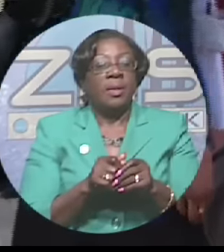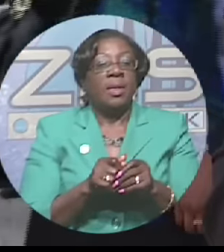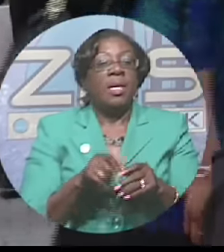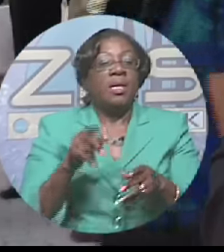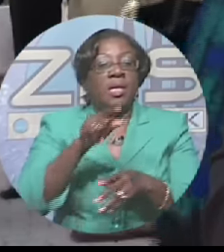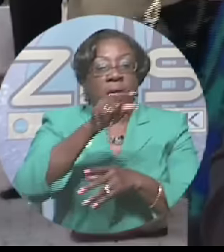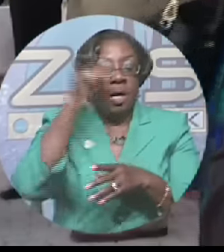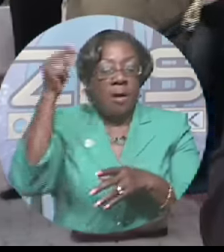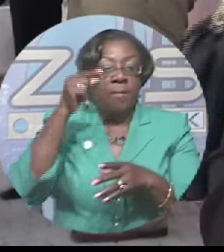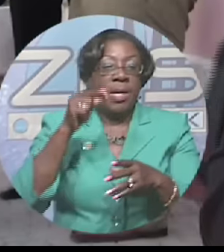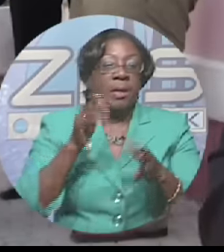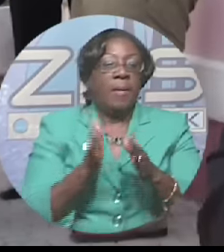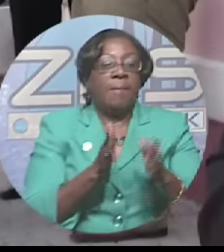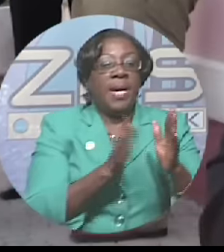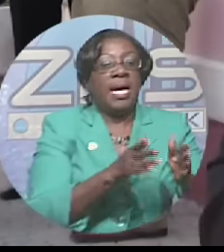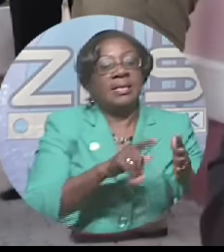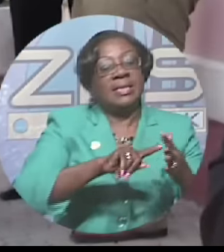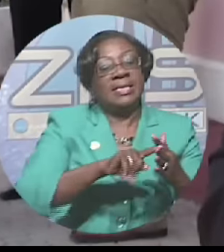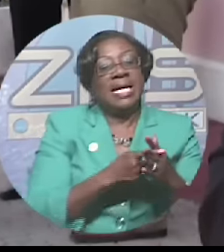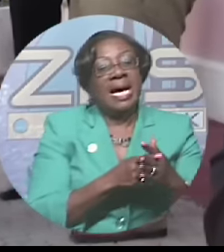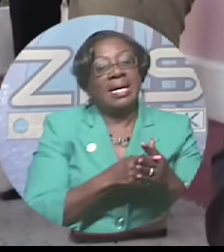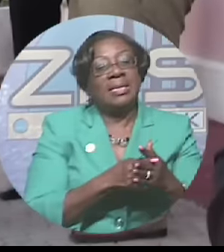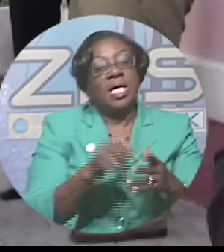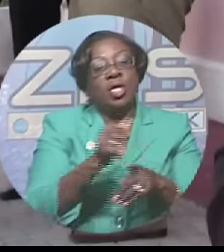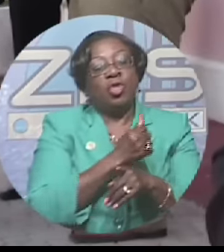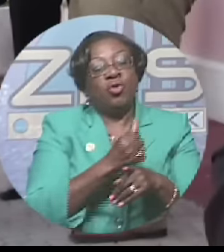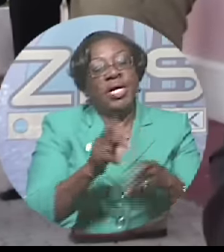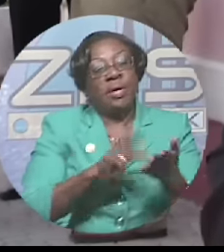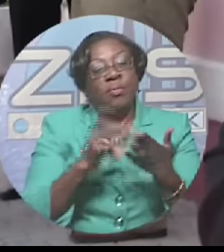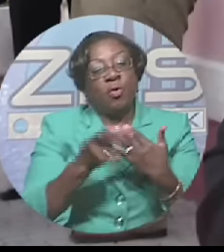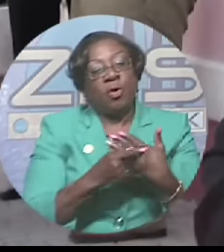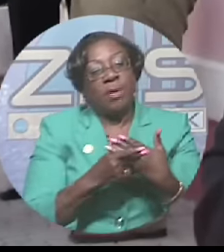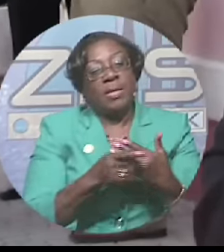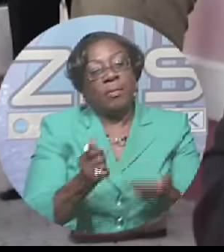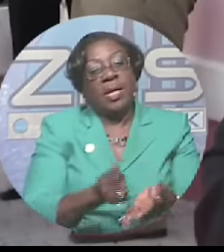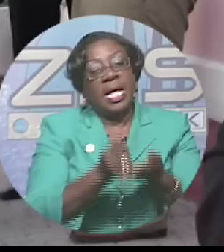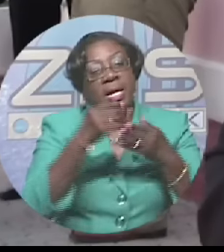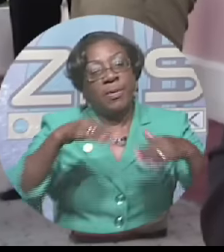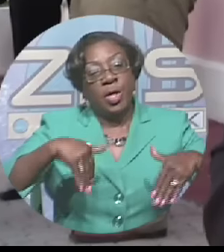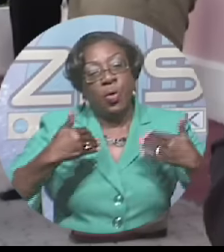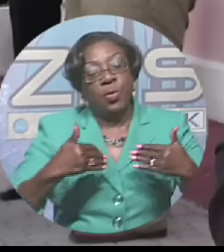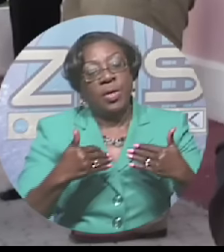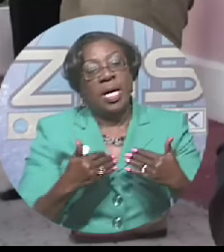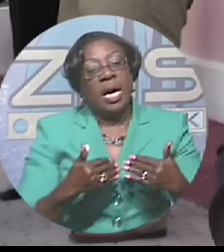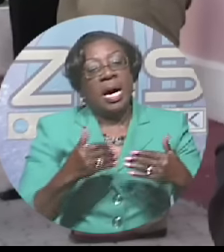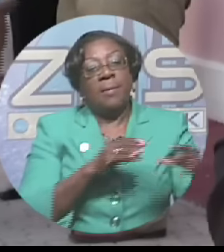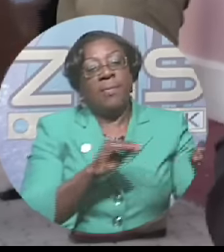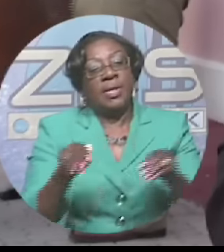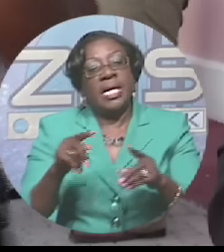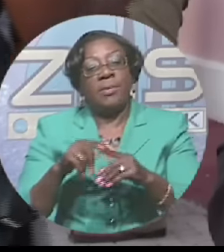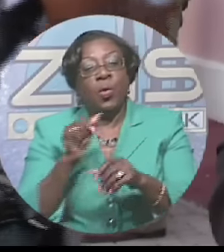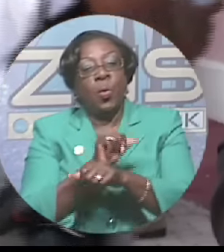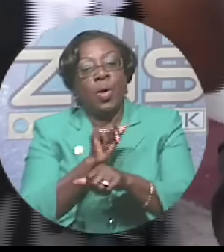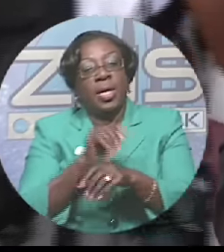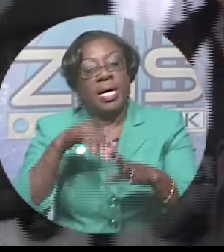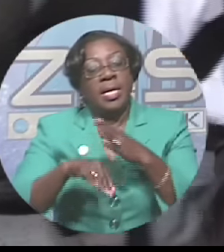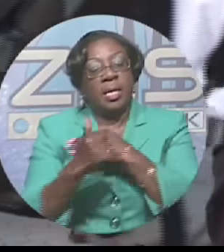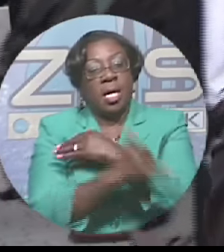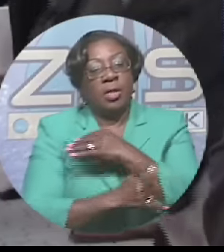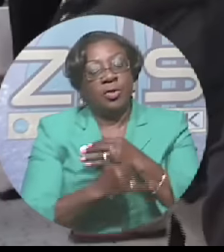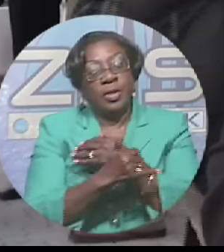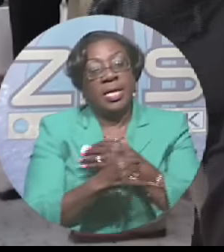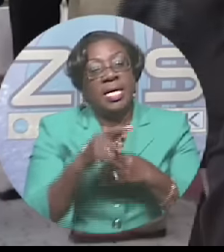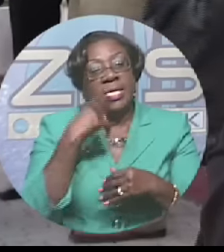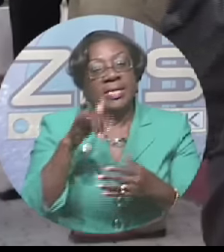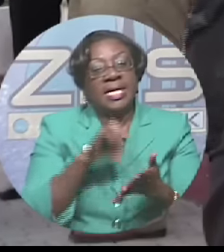to launch an aggressive apprenticeship program that he says will arrest youth unemployment in the country. He revealed so much during